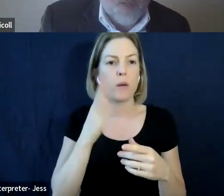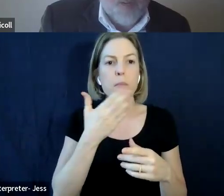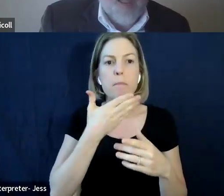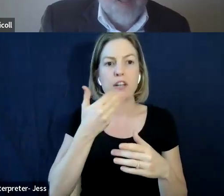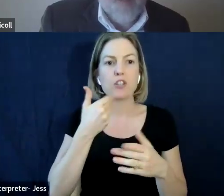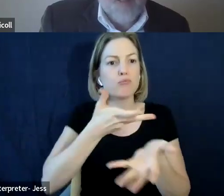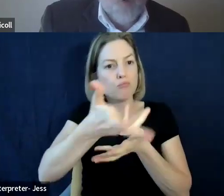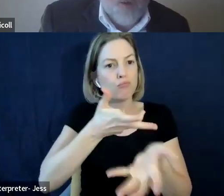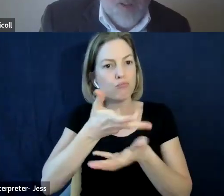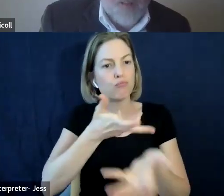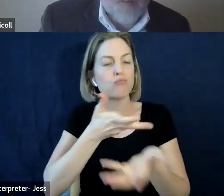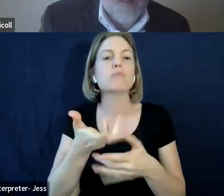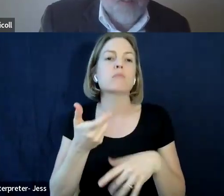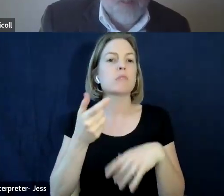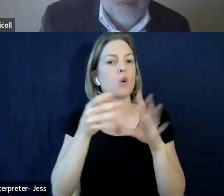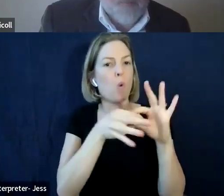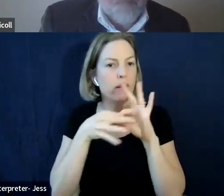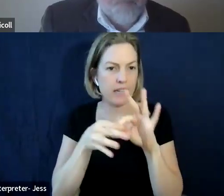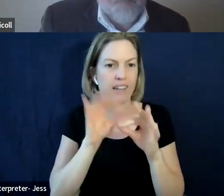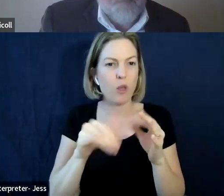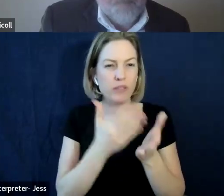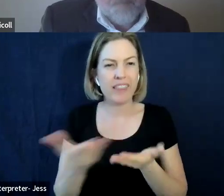forth with the sharing of that and coordinating these things.